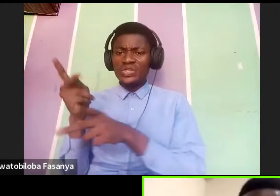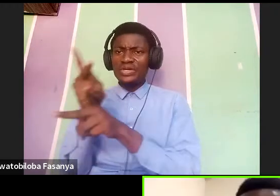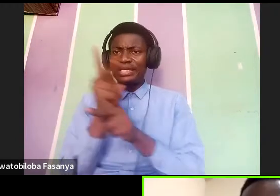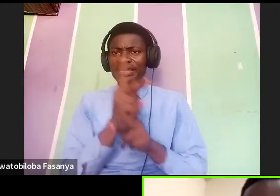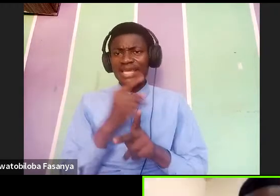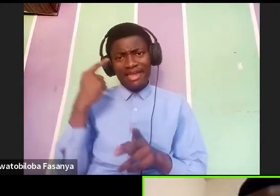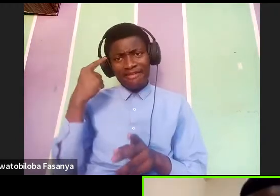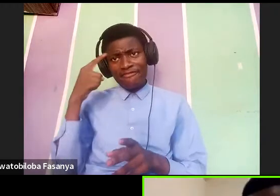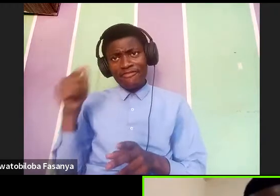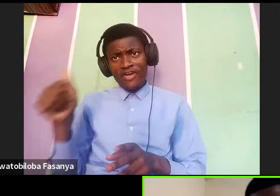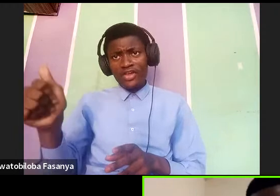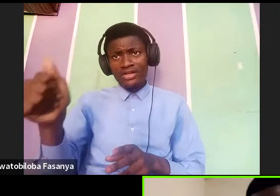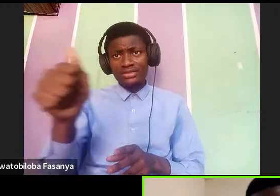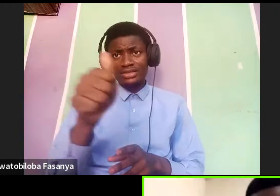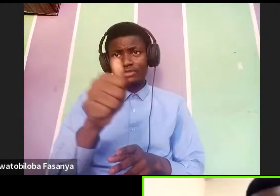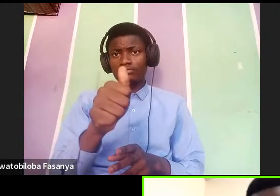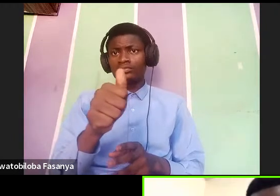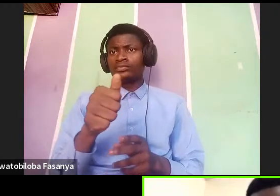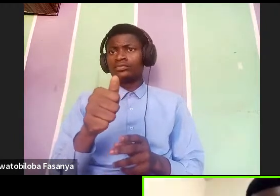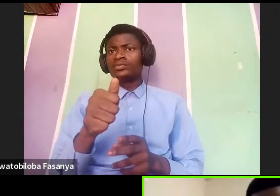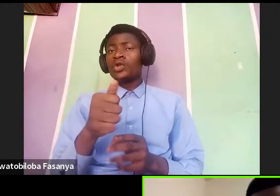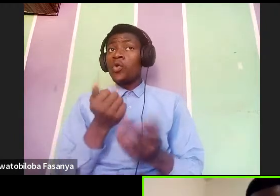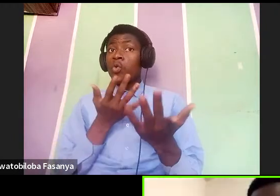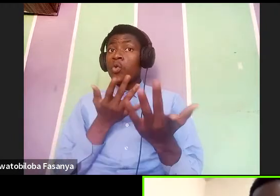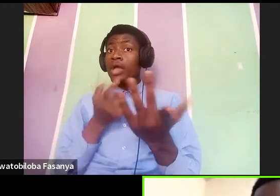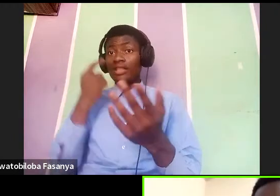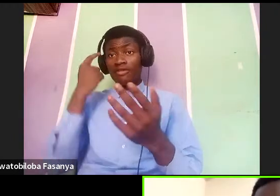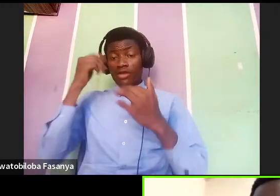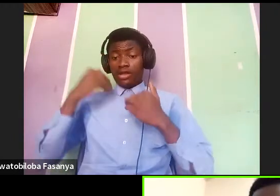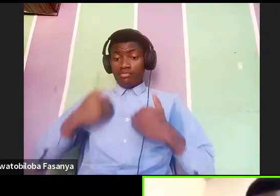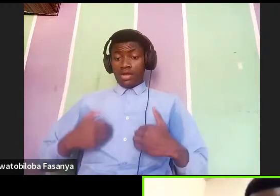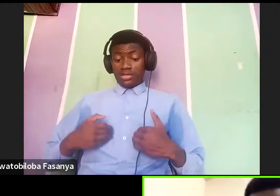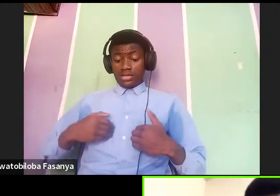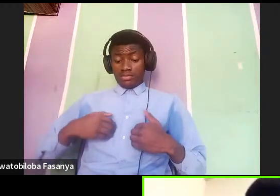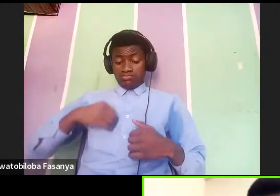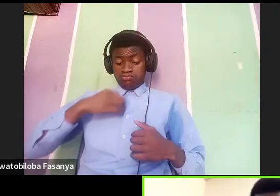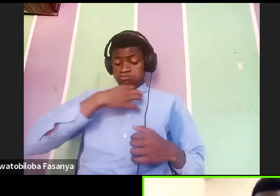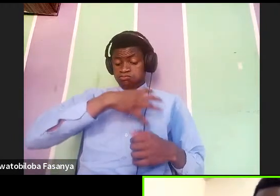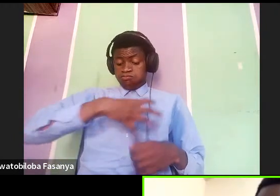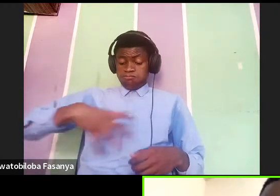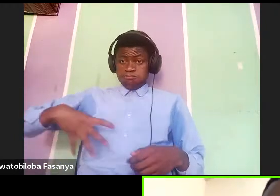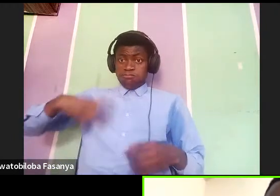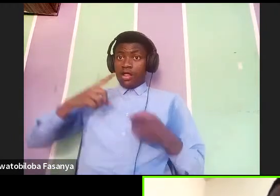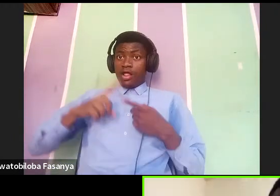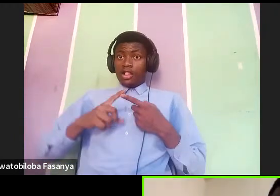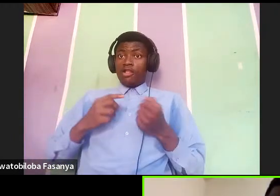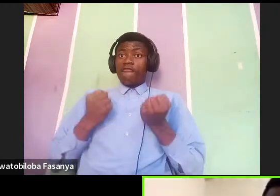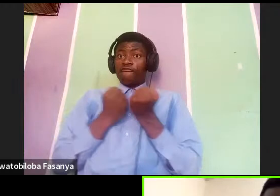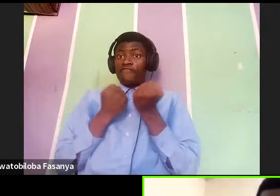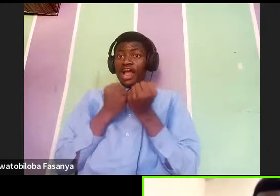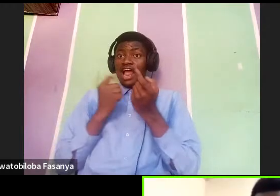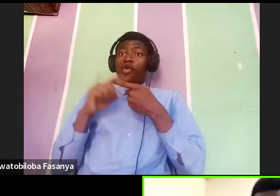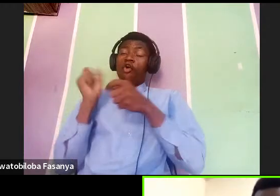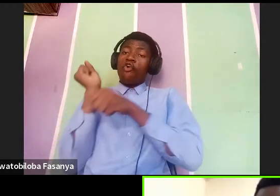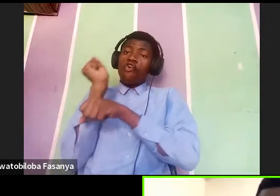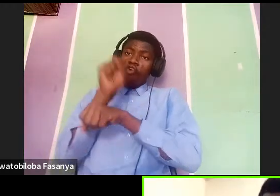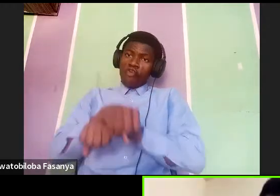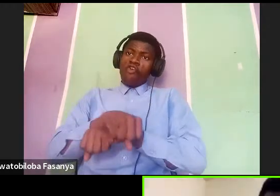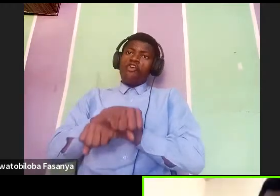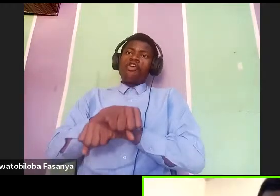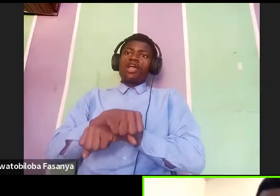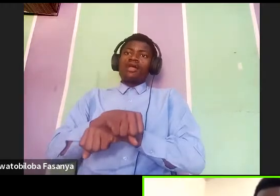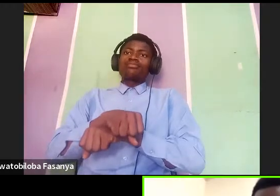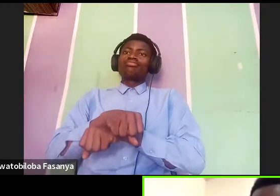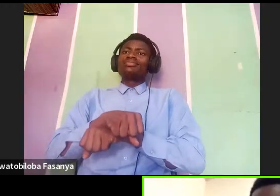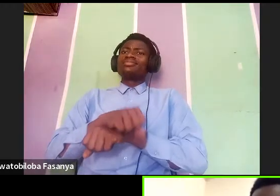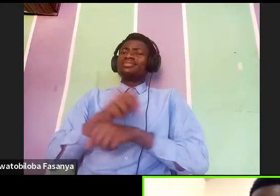body to fight off the illness? And supporting yourself means you're taking adequate fluids, you're